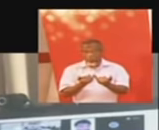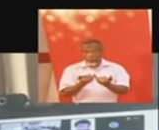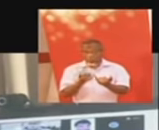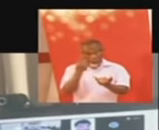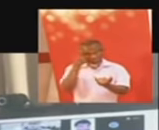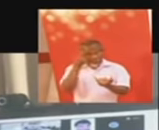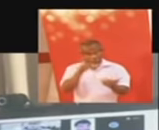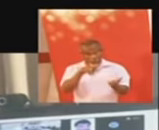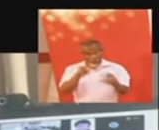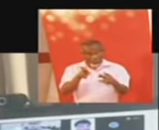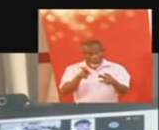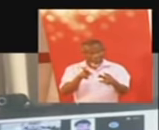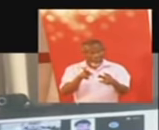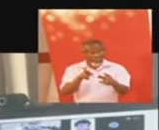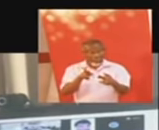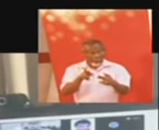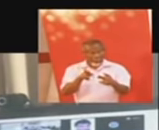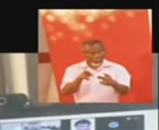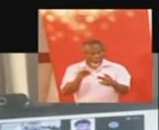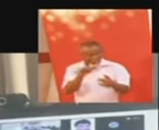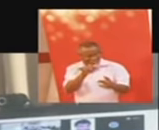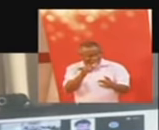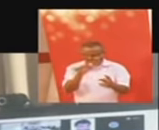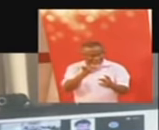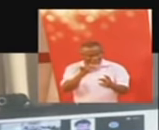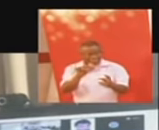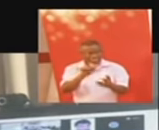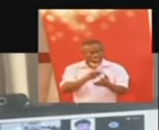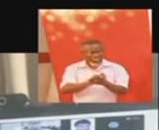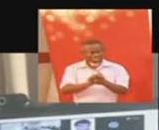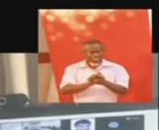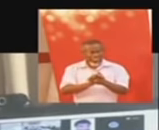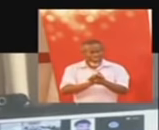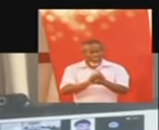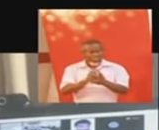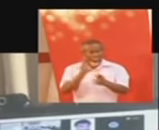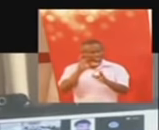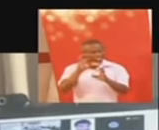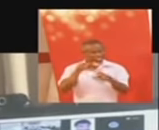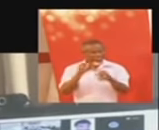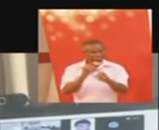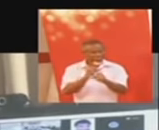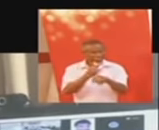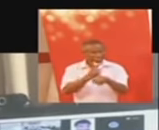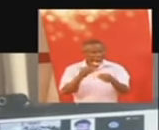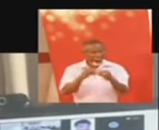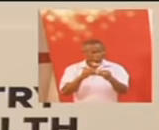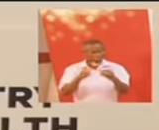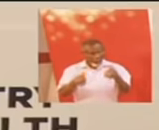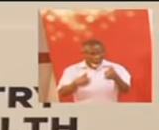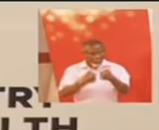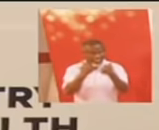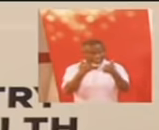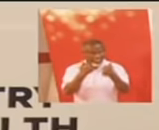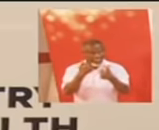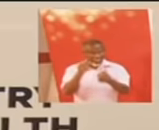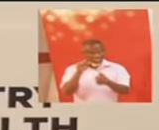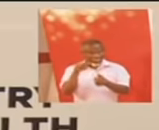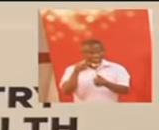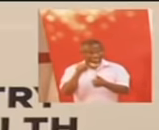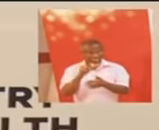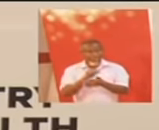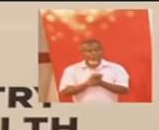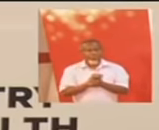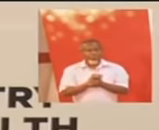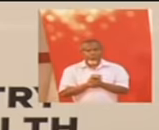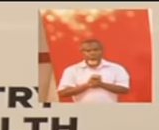of viruses that has sort of created its own problems for us. Thank you. Okay. So in terms of your